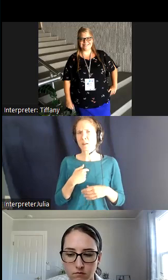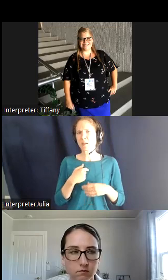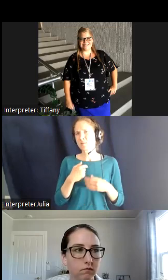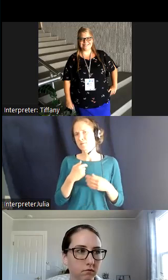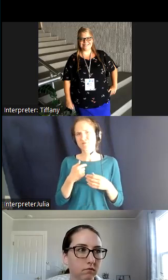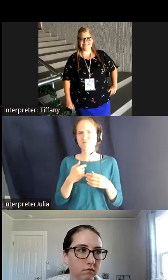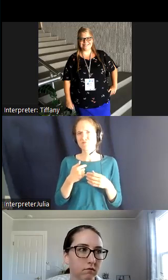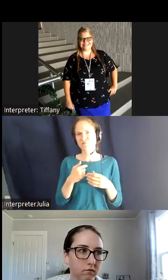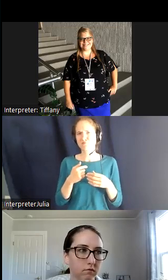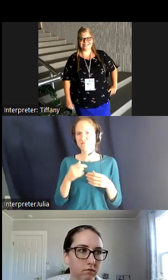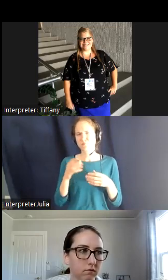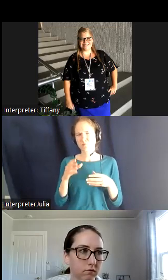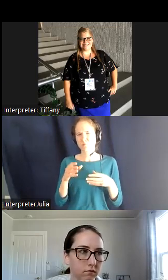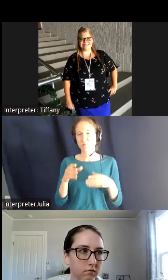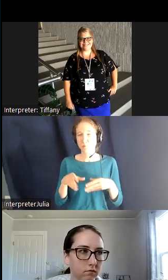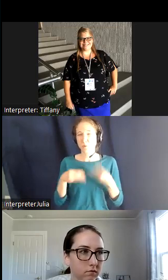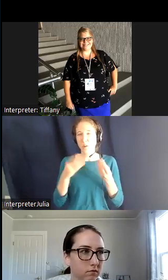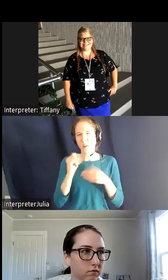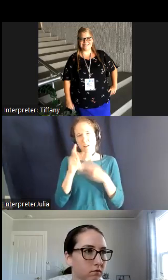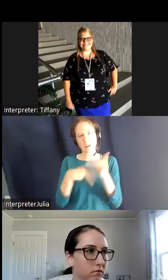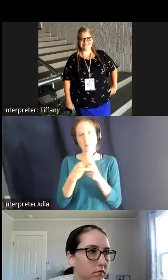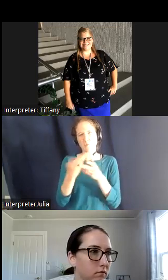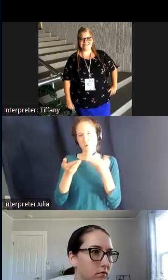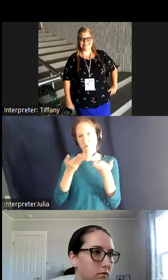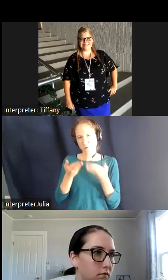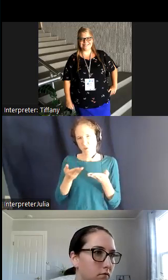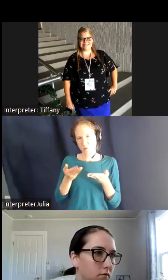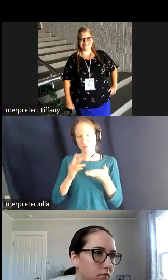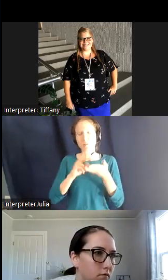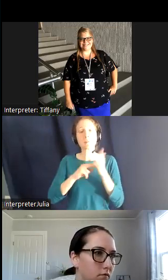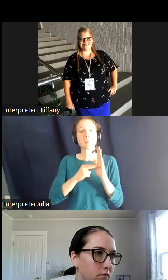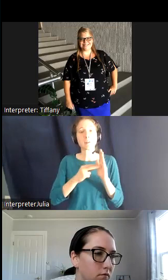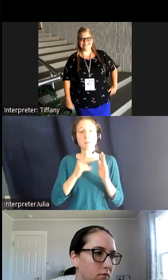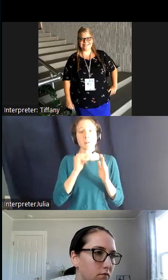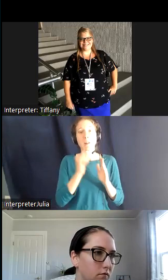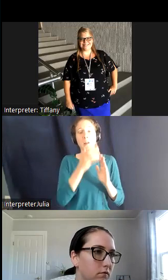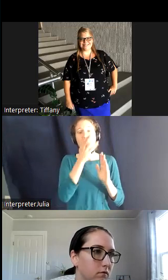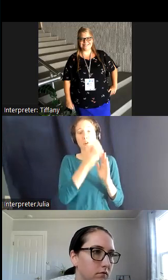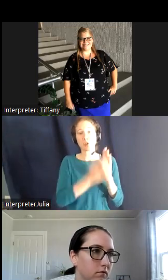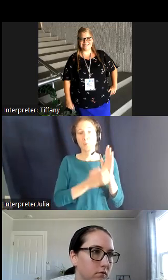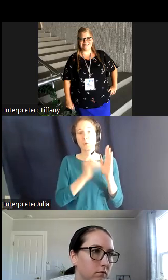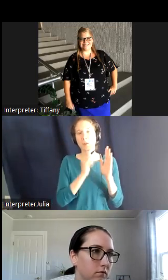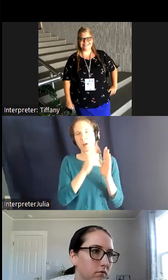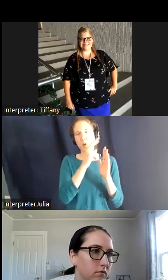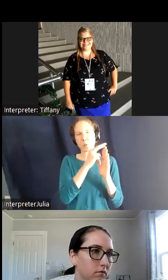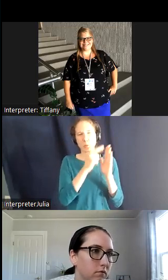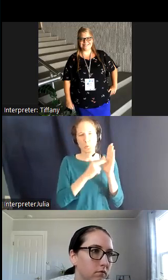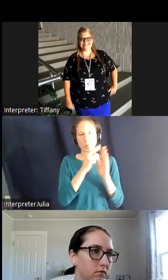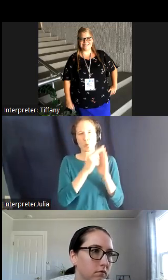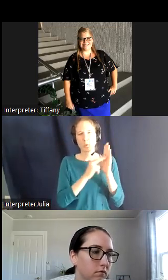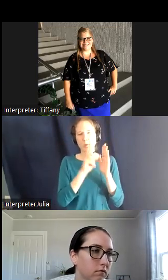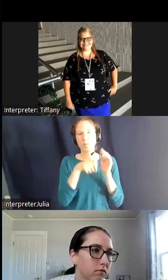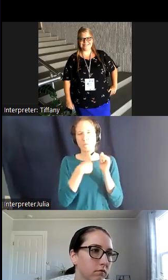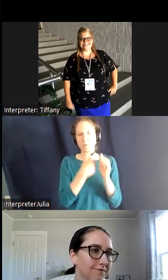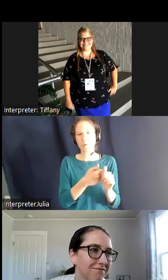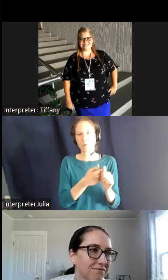conformity with those sections of rule, which cover, and this is the